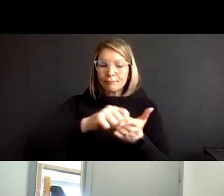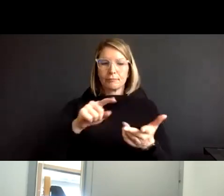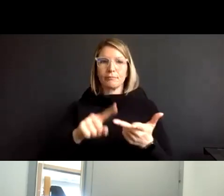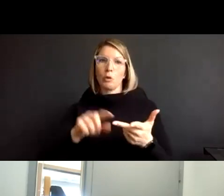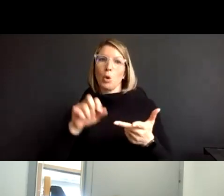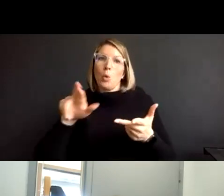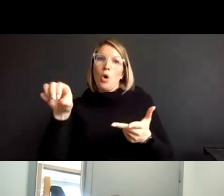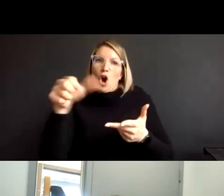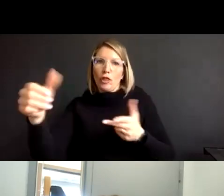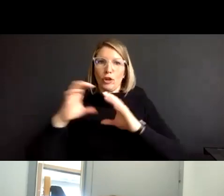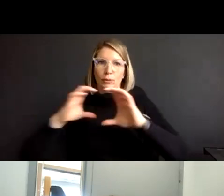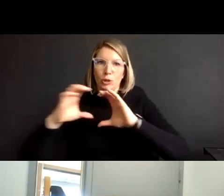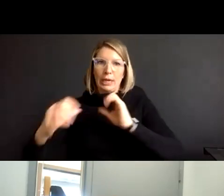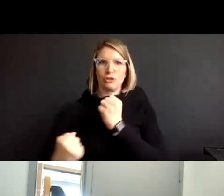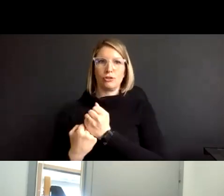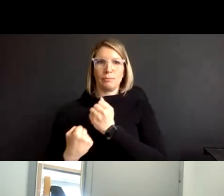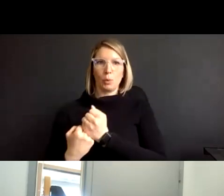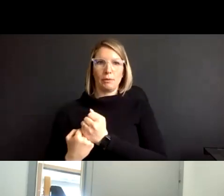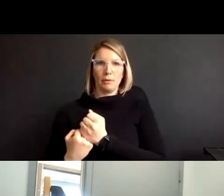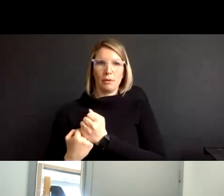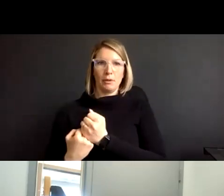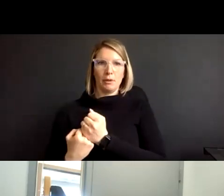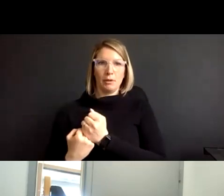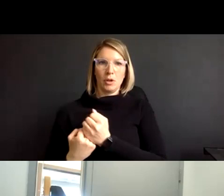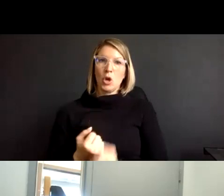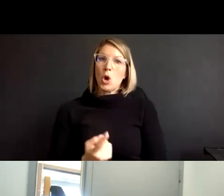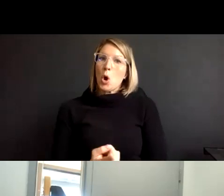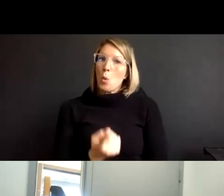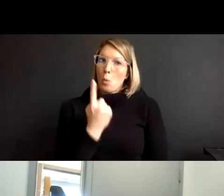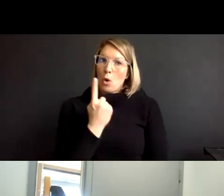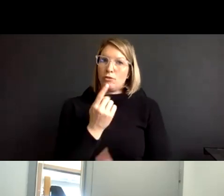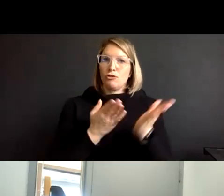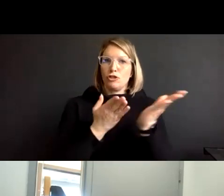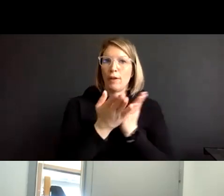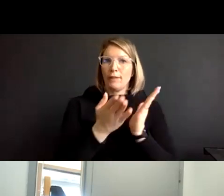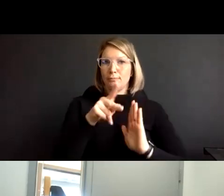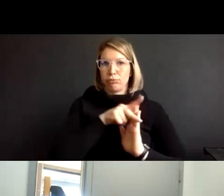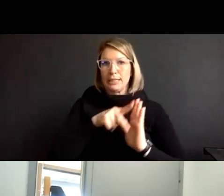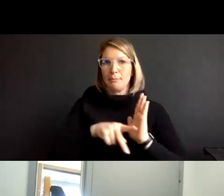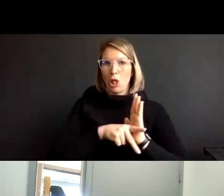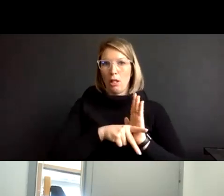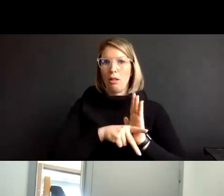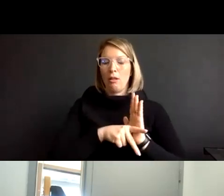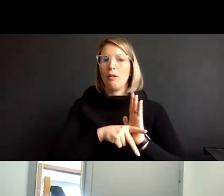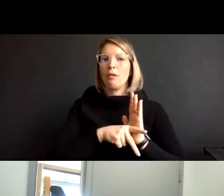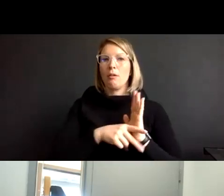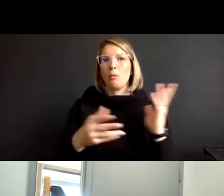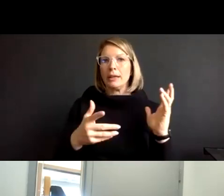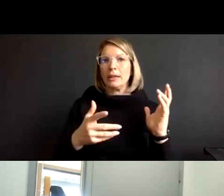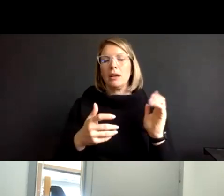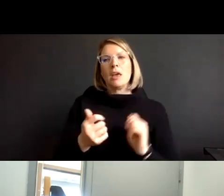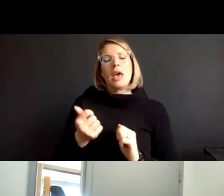support. And one of the service principles of the Act is that every adult has the right to be